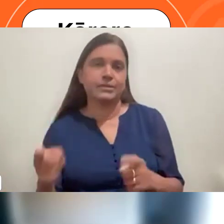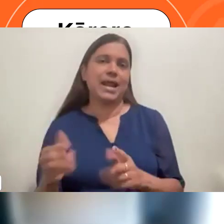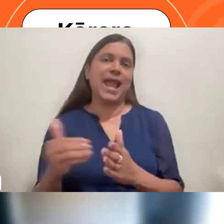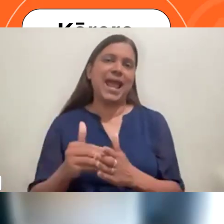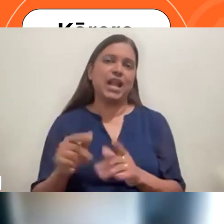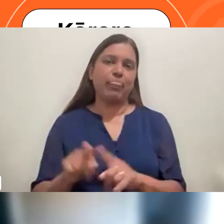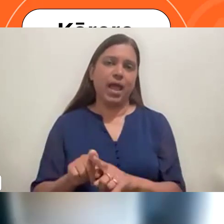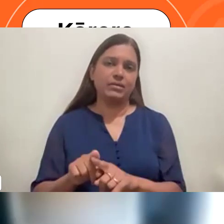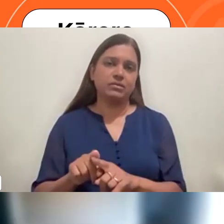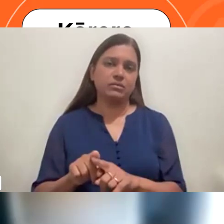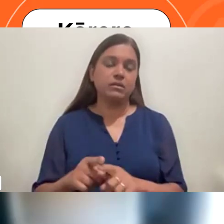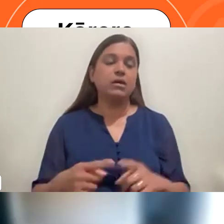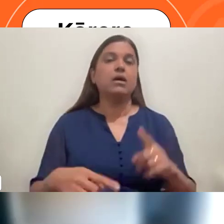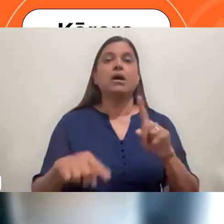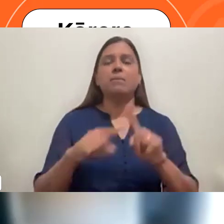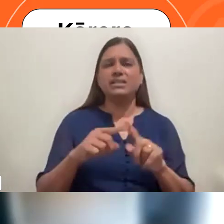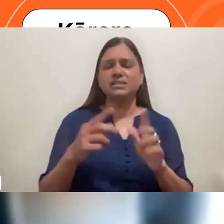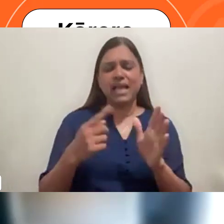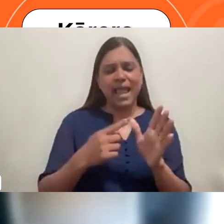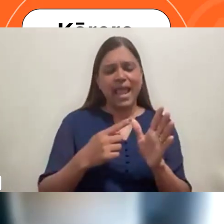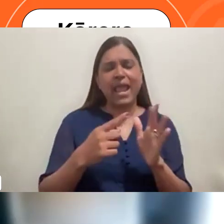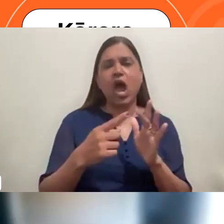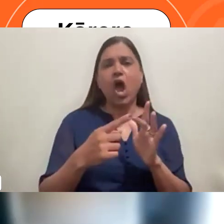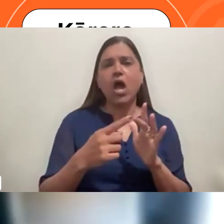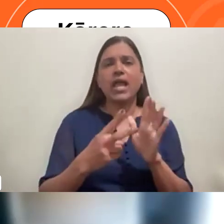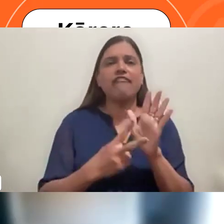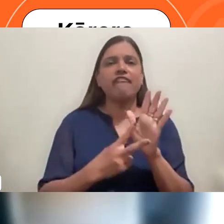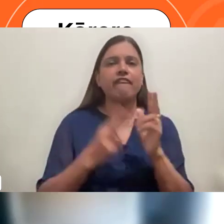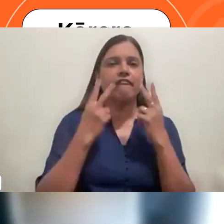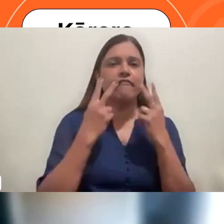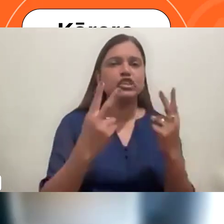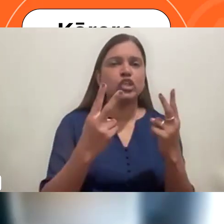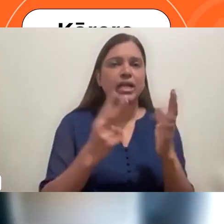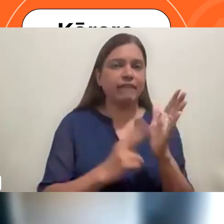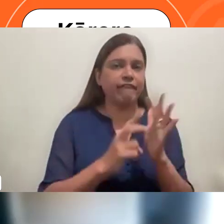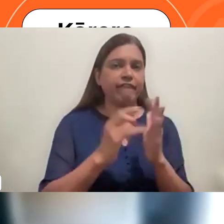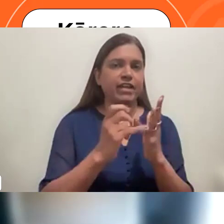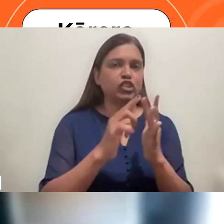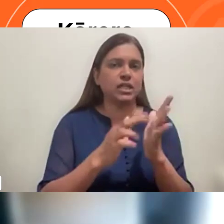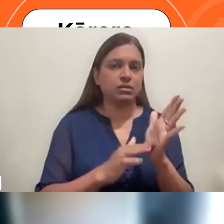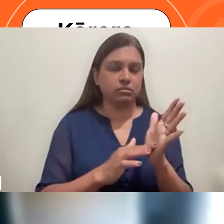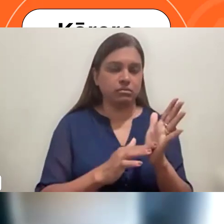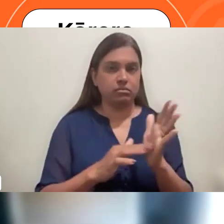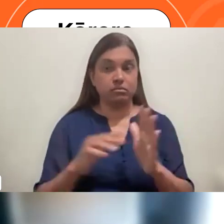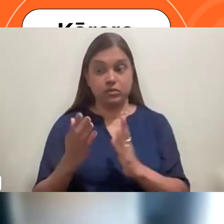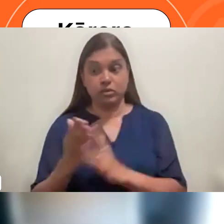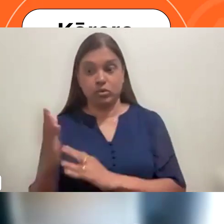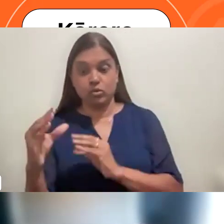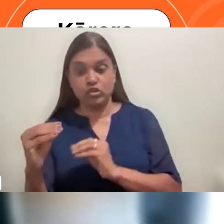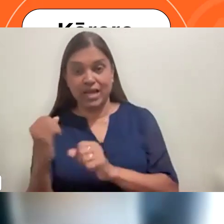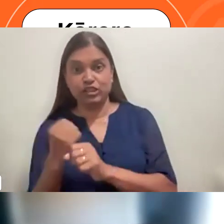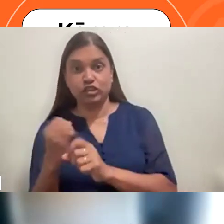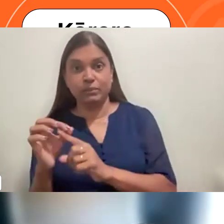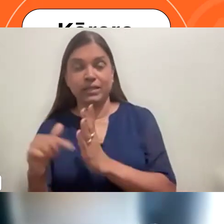AI vision feature, which you've probably seen through ChatGPT or Be My Eyes. And basically it just